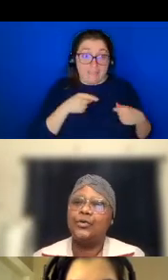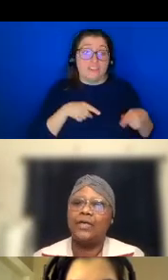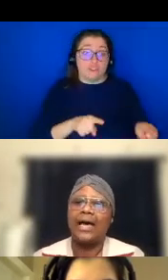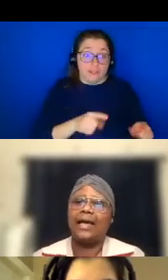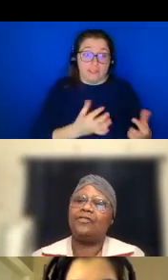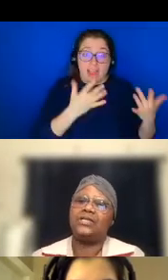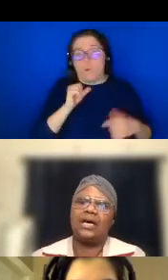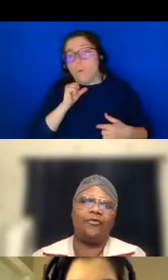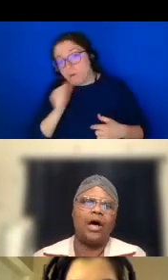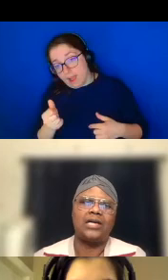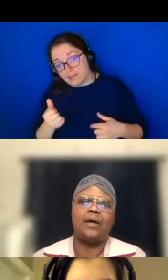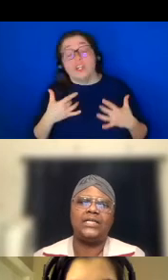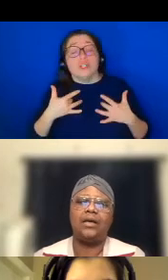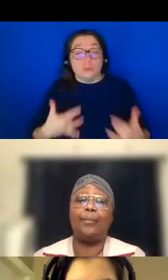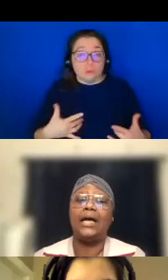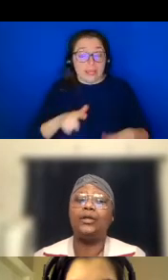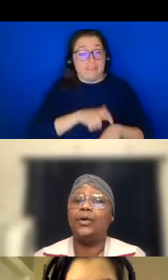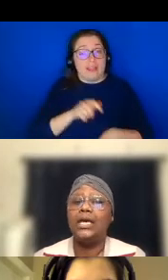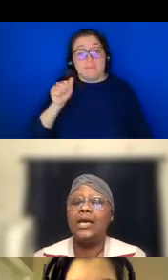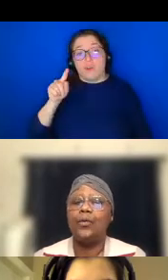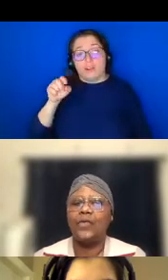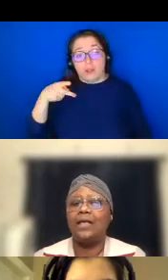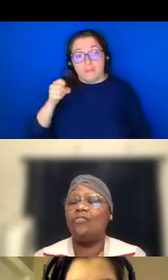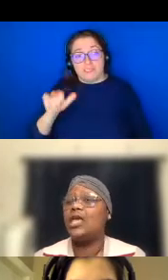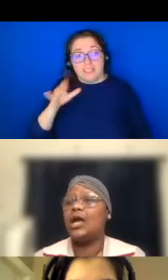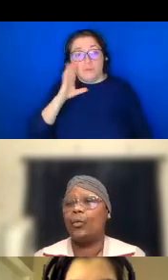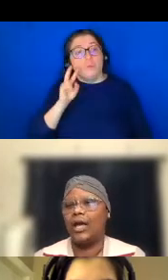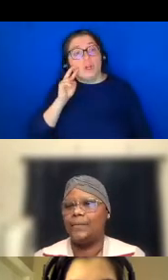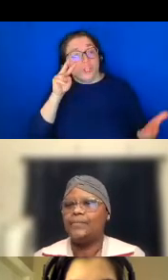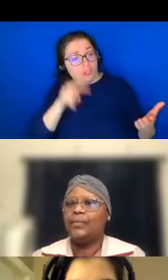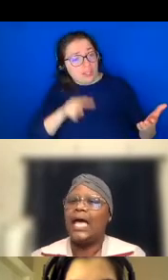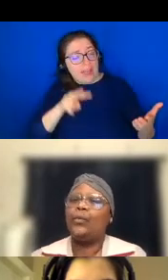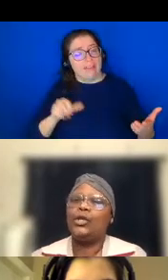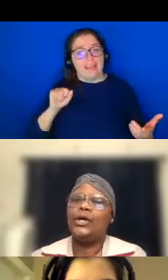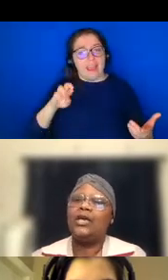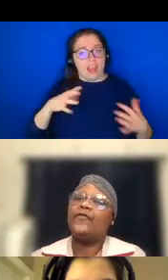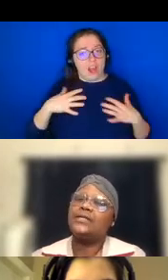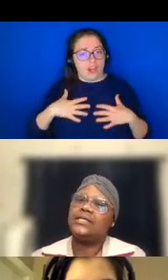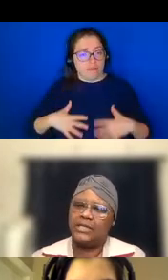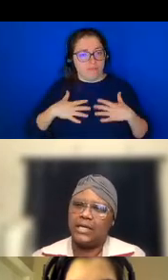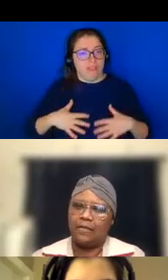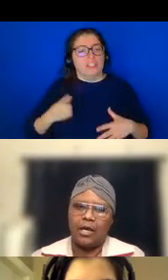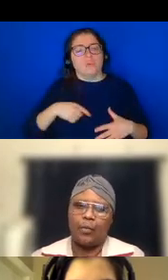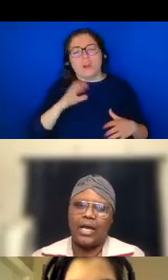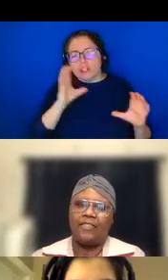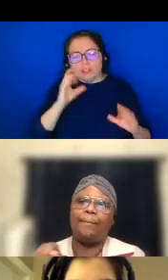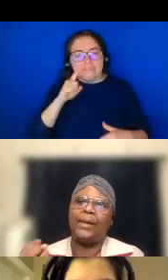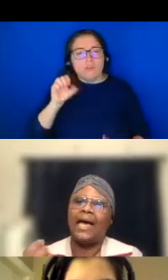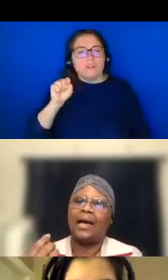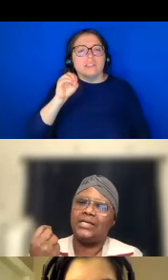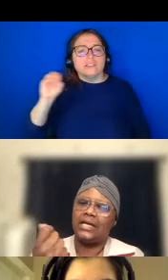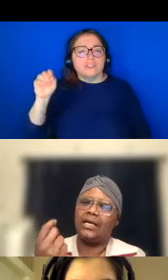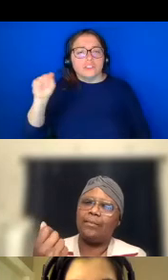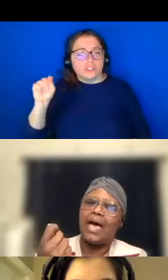we'll do that at the time of autopsy by looking within the airway. And we're looking for soot in the airway, that